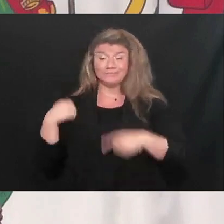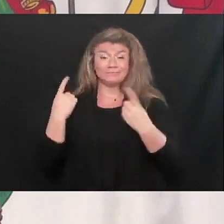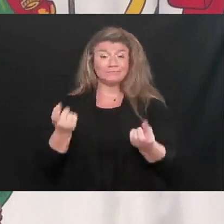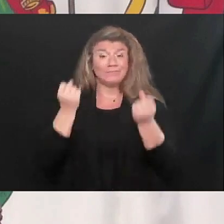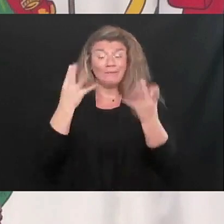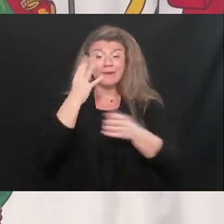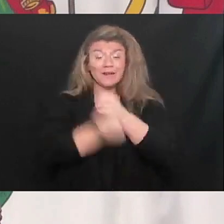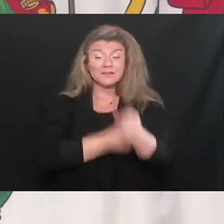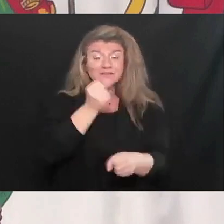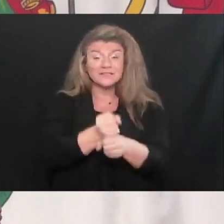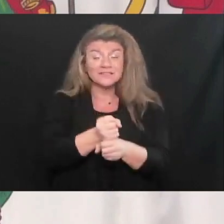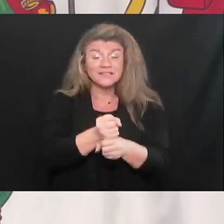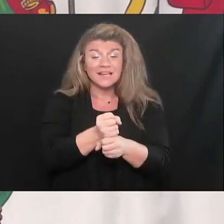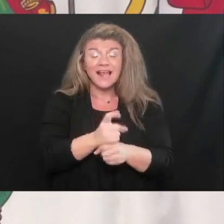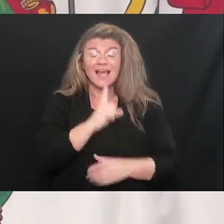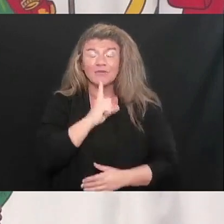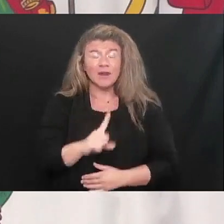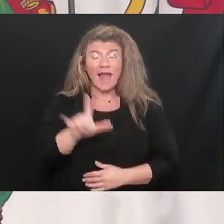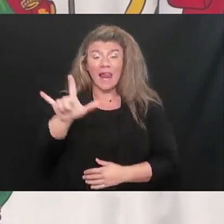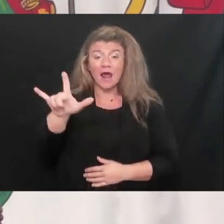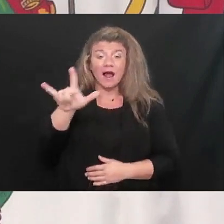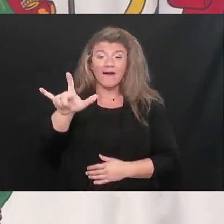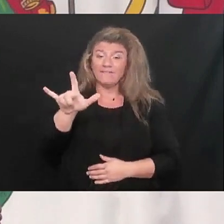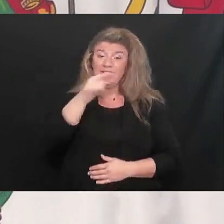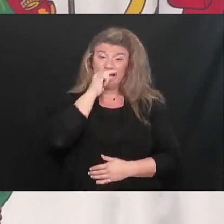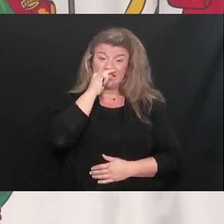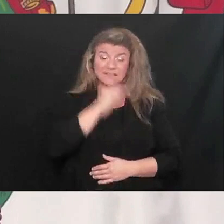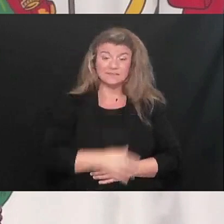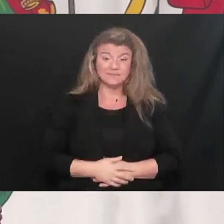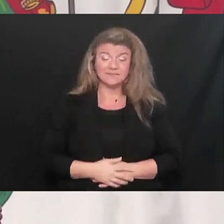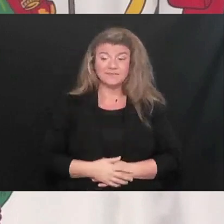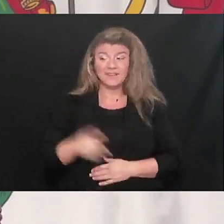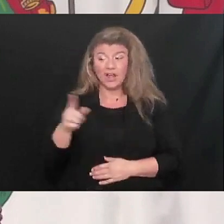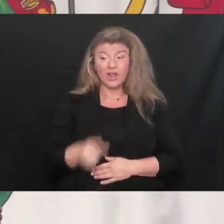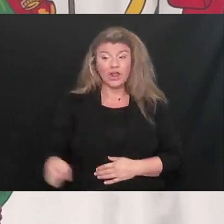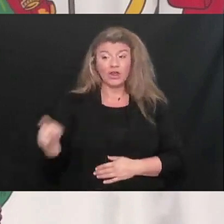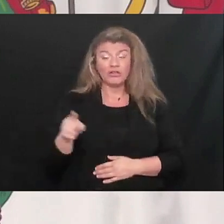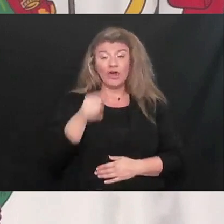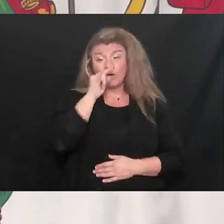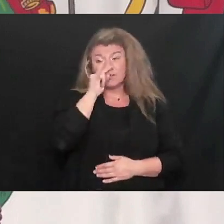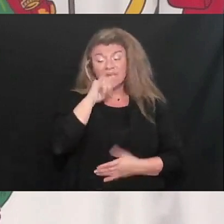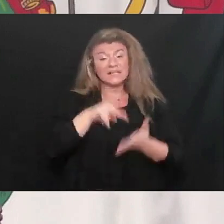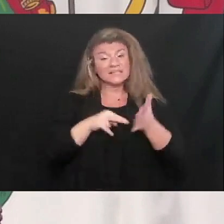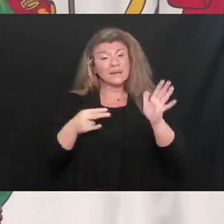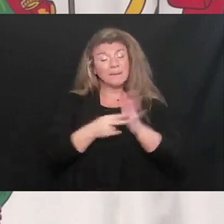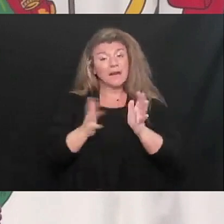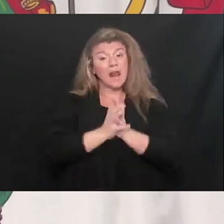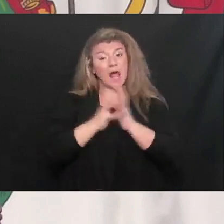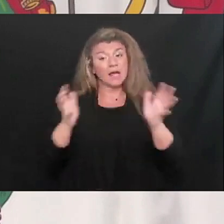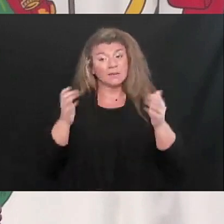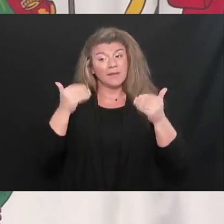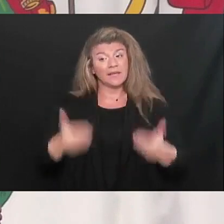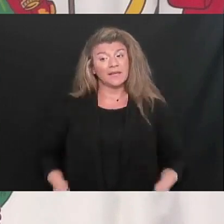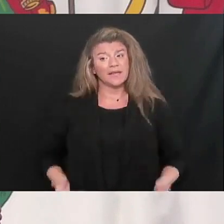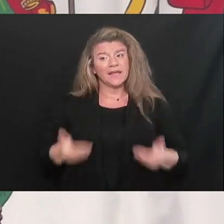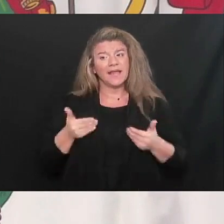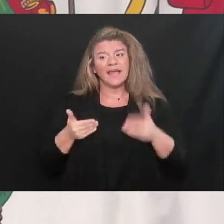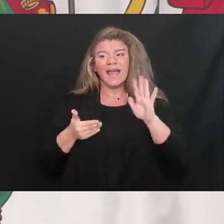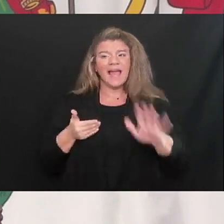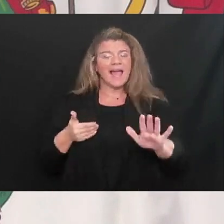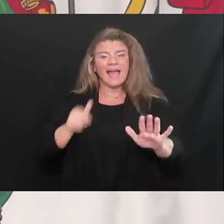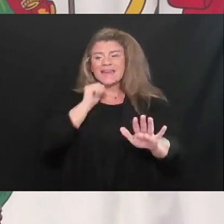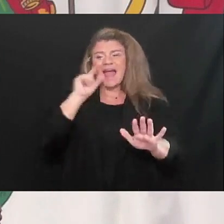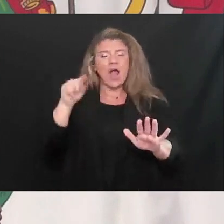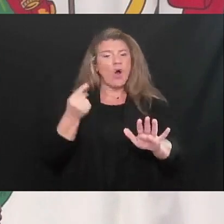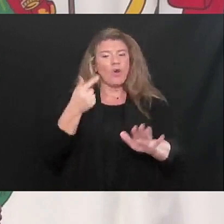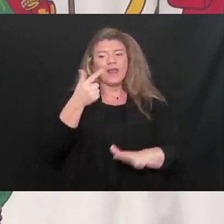it, and really, I love those kids. Those kids mean an awful lot to me. Not just the kids at Greenbrier